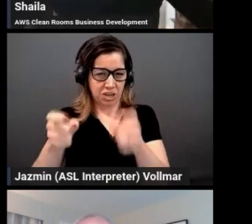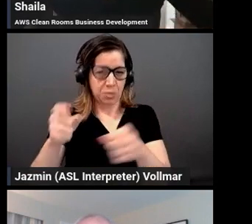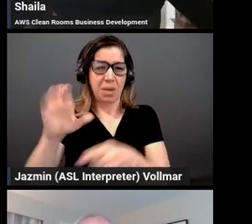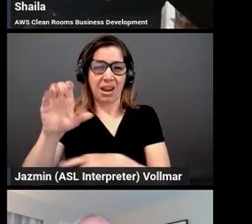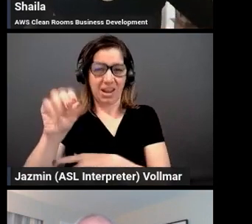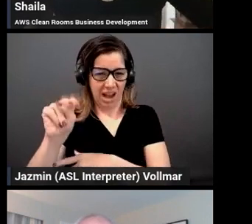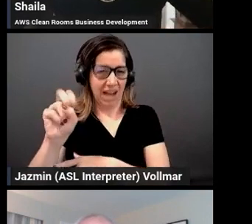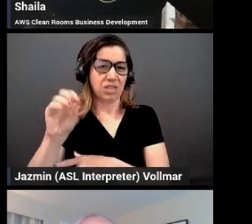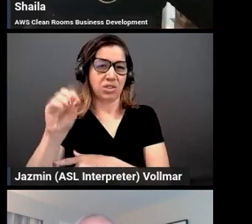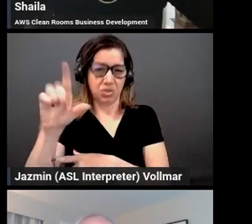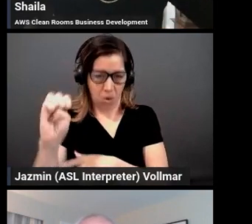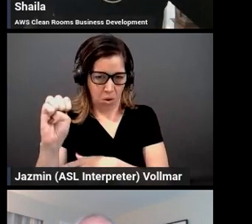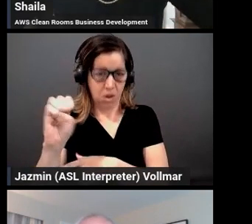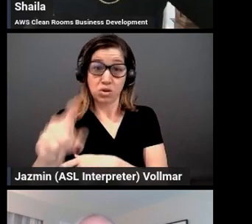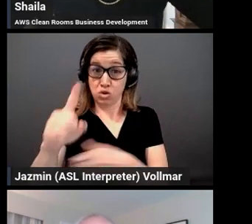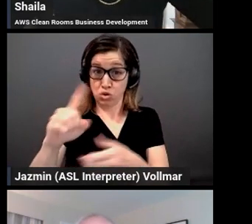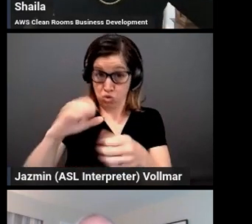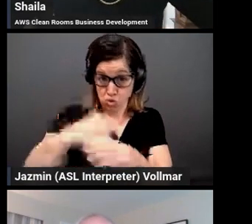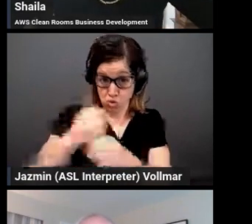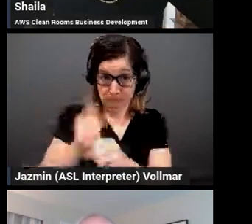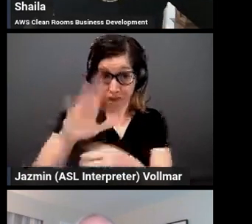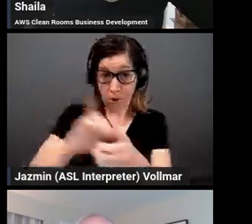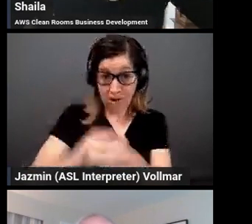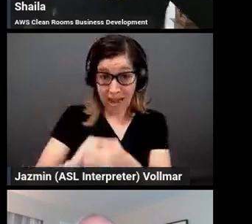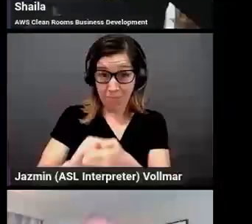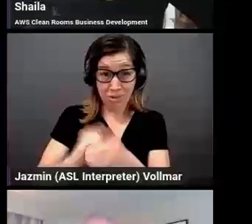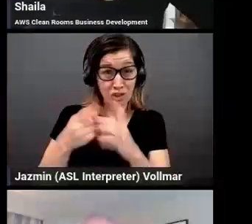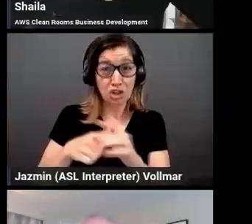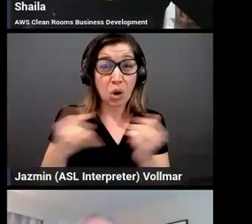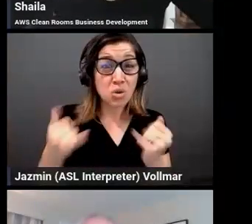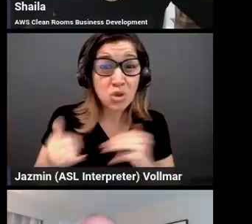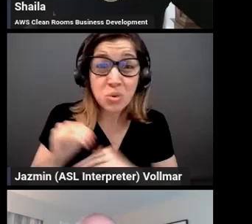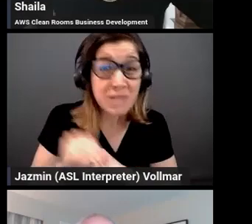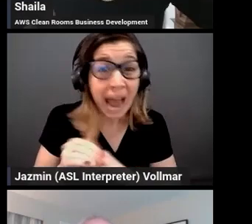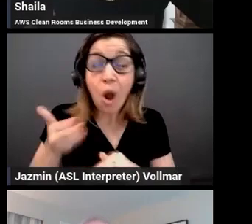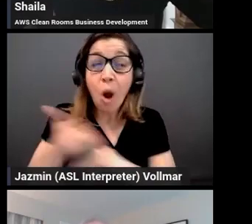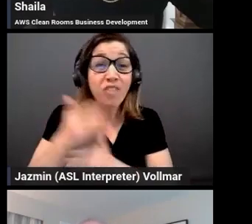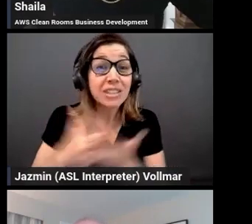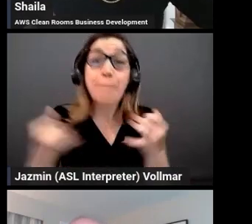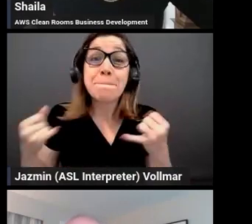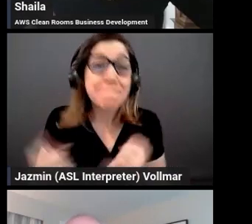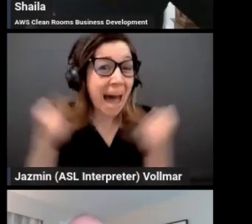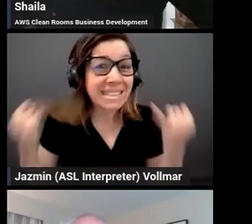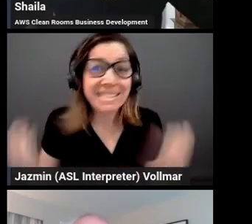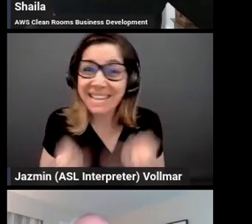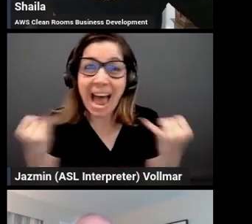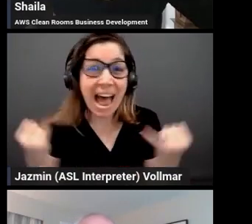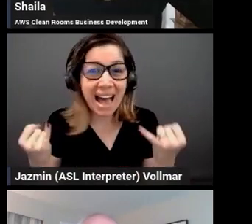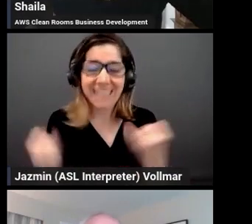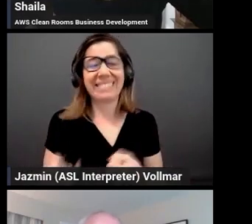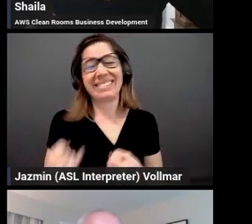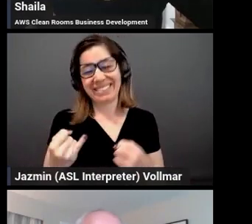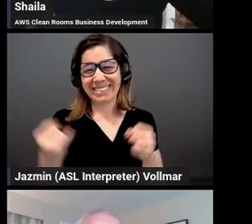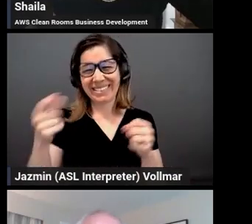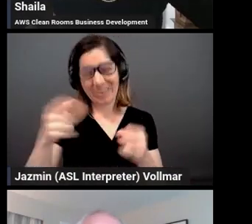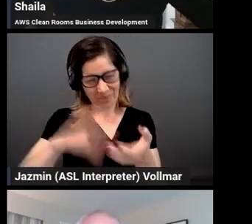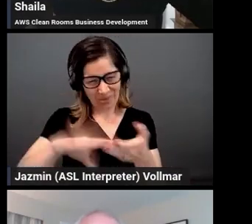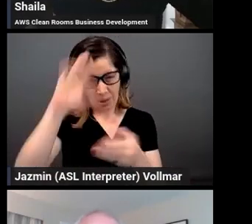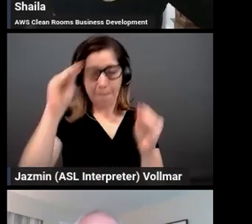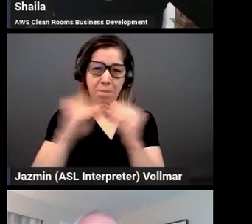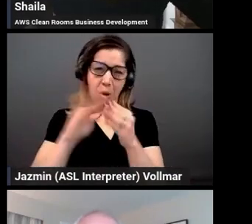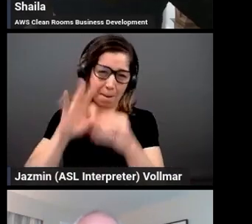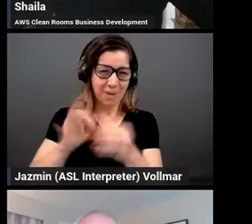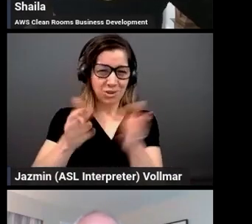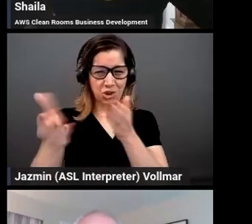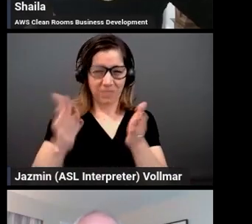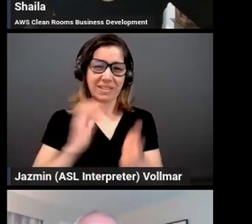can create your collaboration and start collaborating tonight over some pasta. You can also learn more about the services at our website.